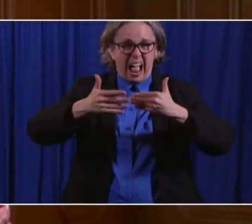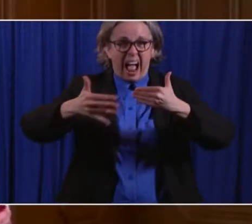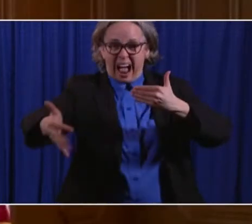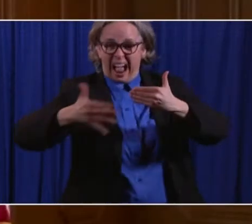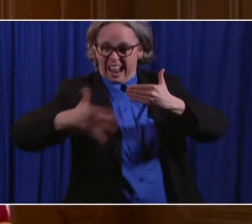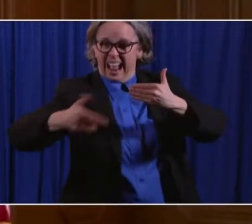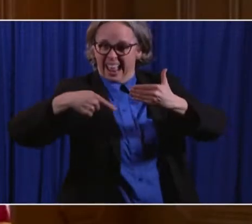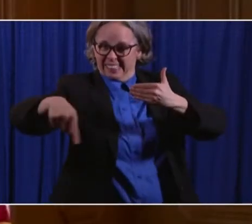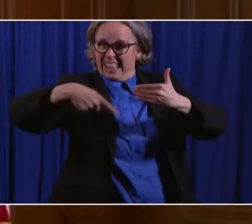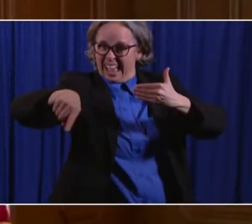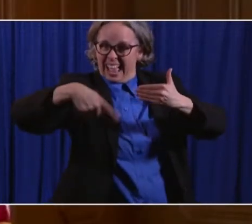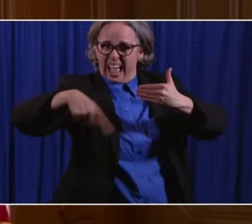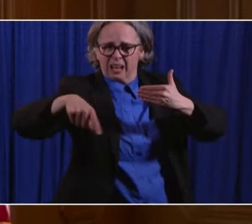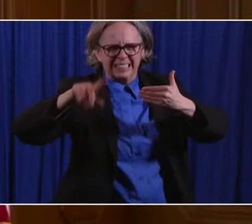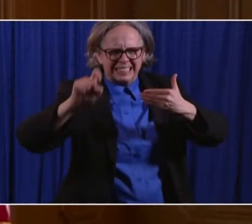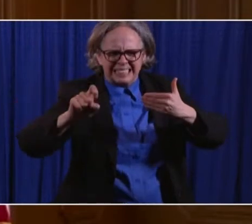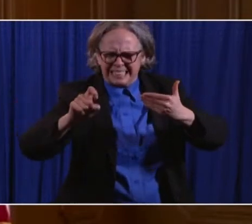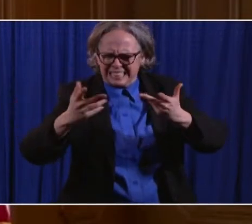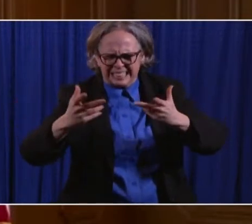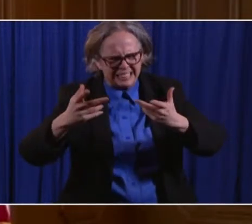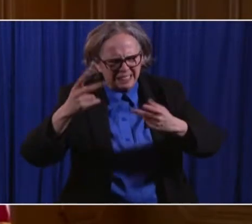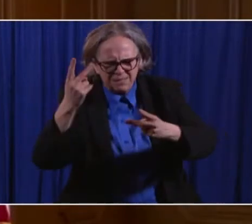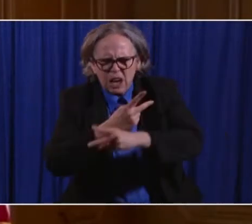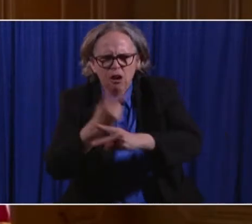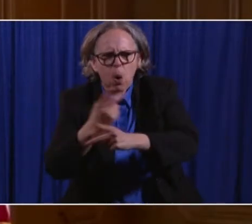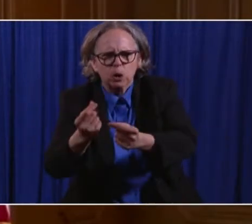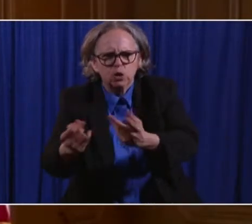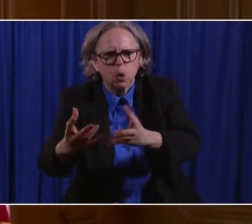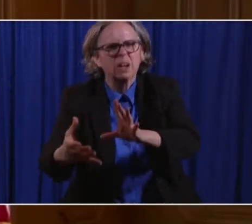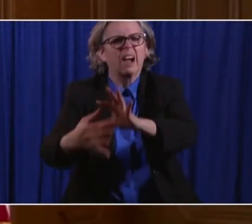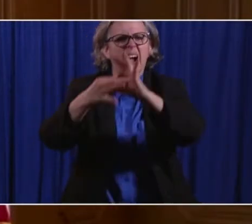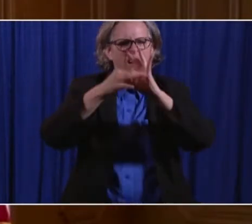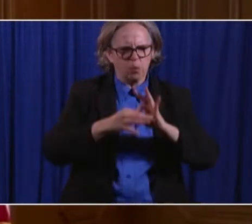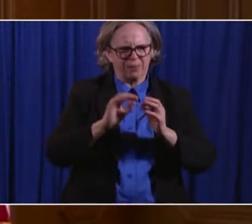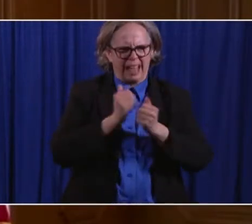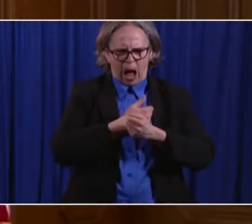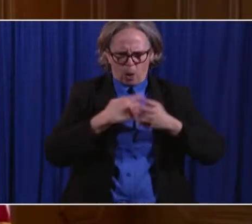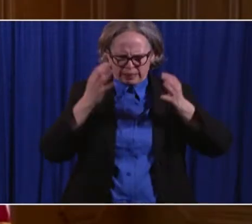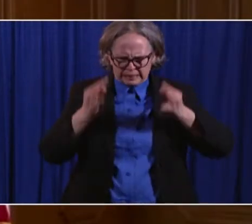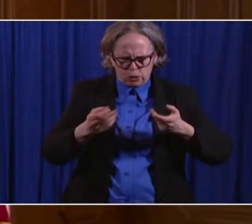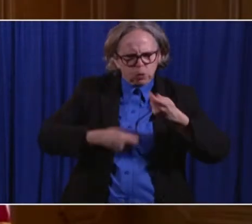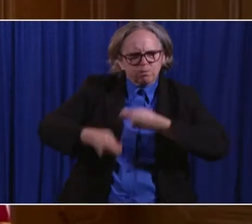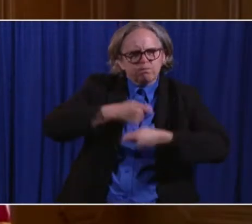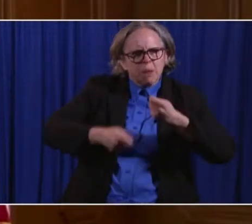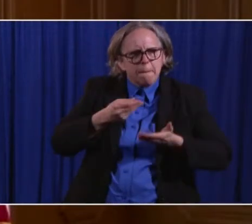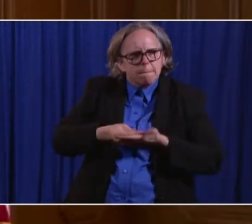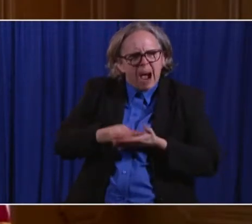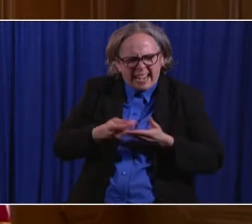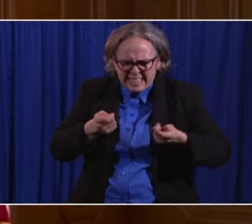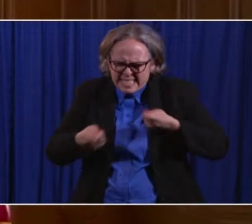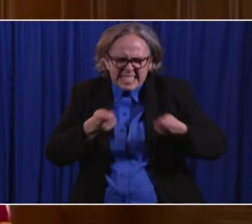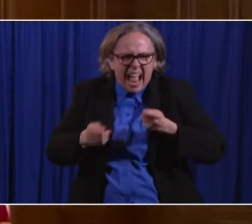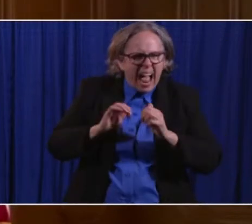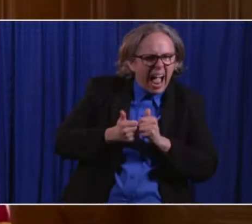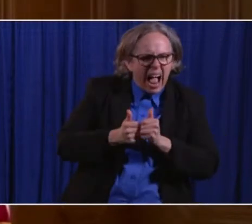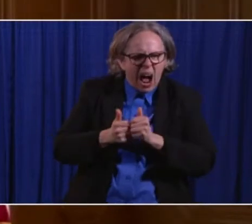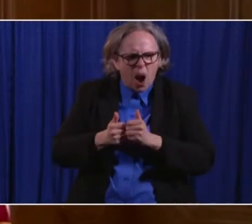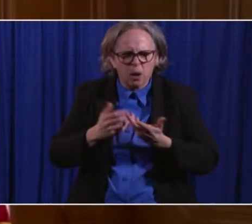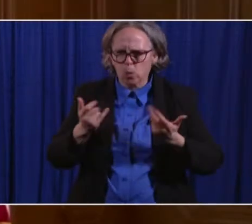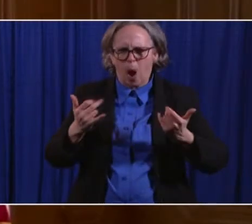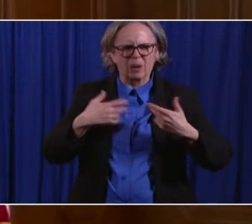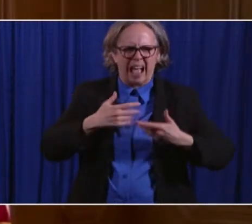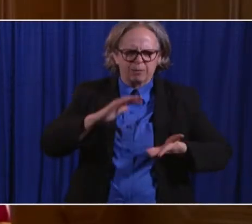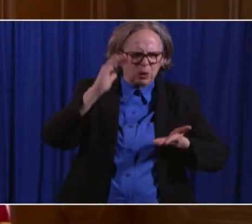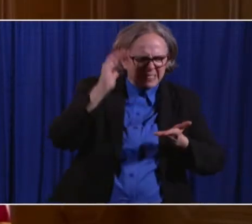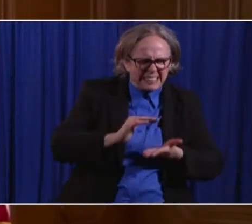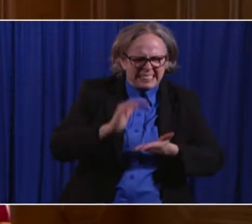that our economy is directly tied into our ability to keep this virus under control. And I appreciate the work that every Ohioan